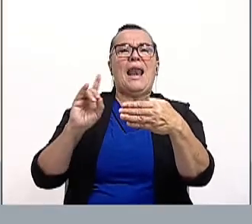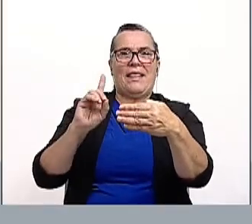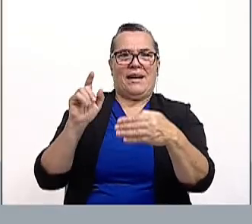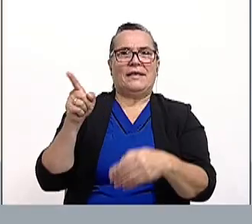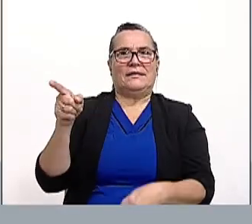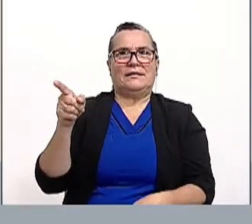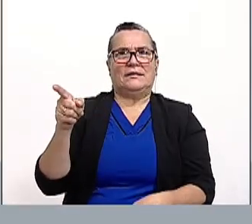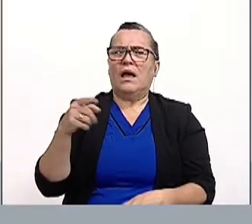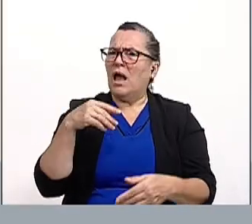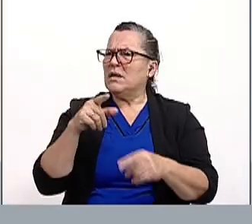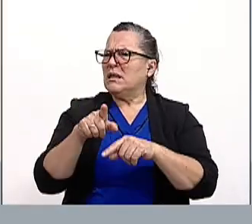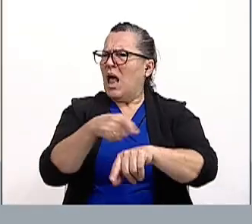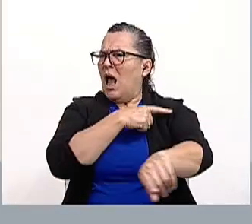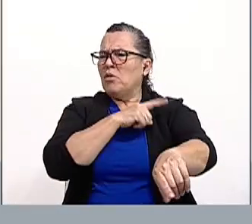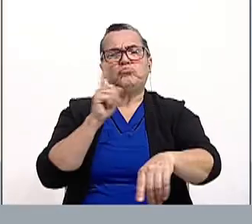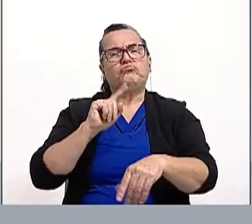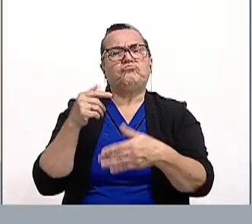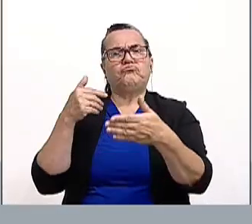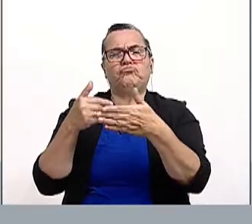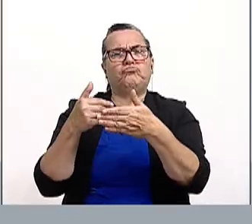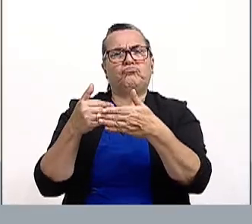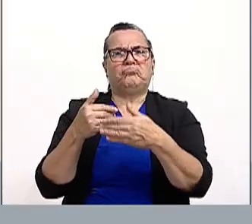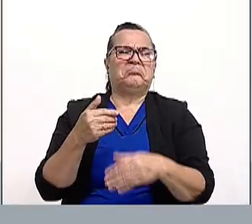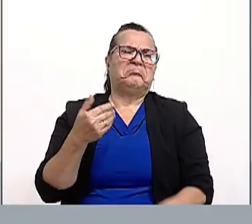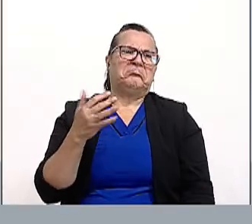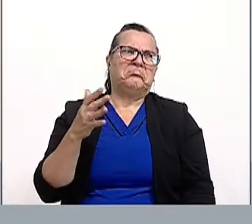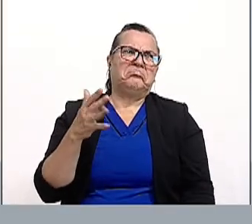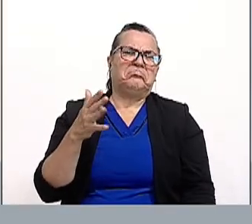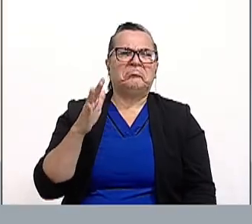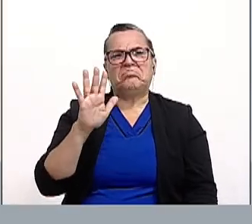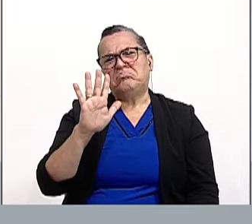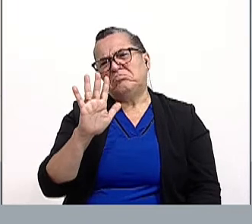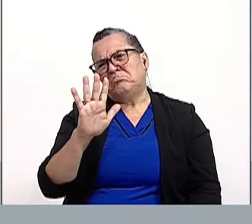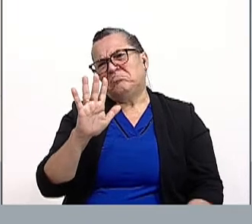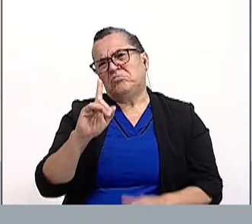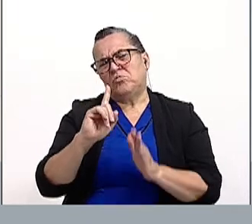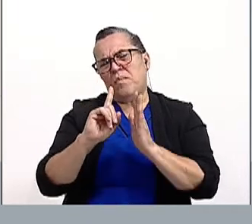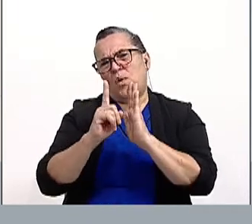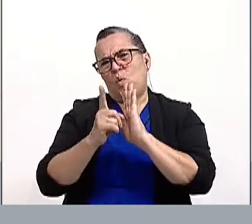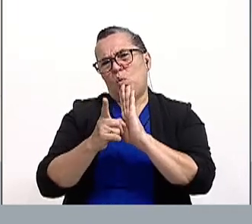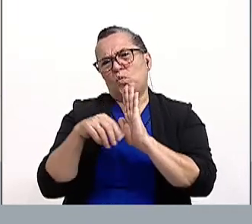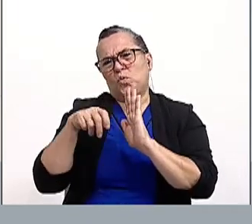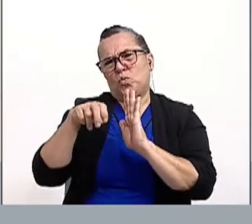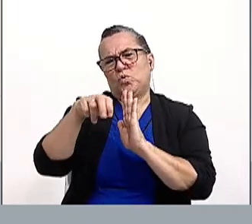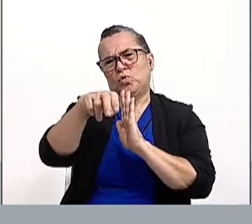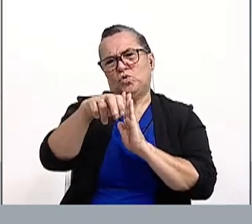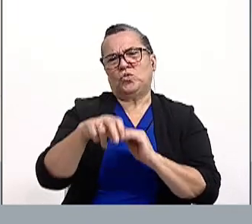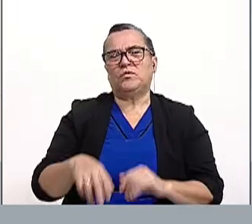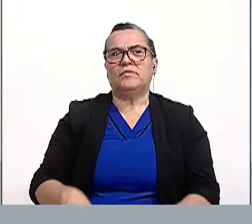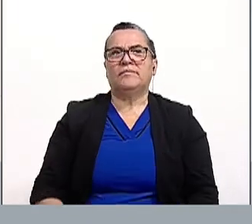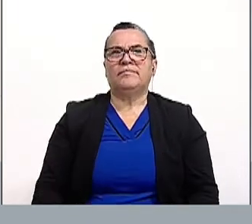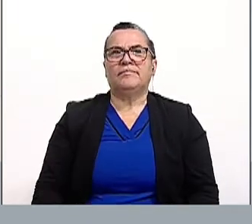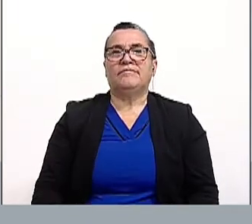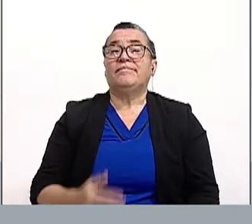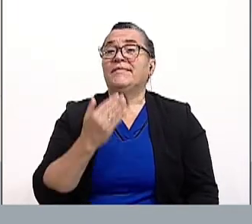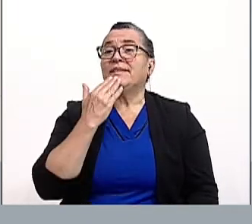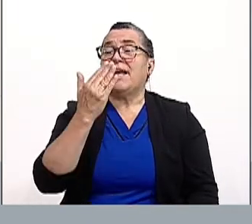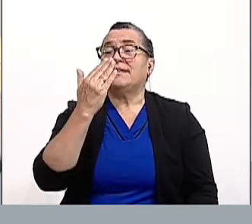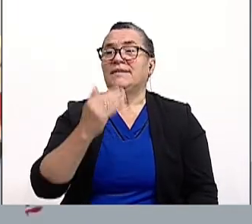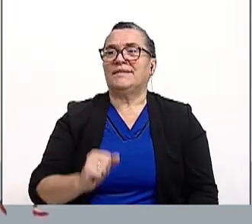right. Is it far? No, it's near. About 5 minutes on foot. Thank you.